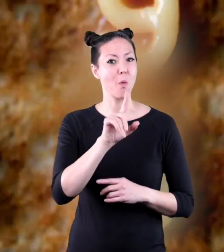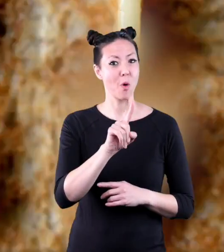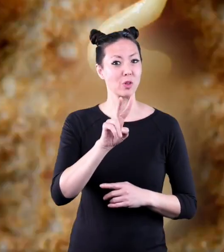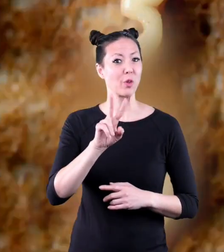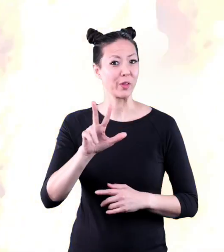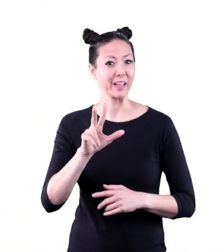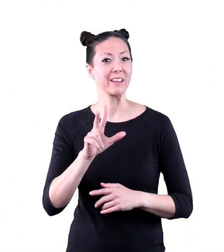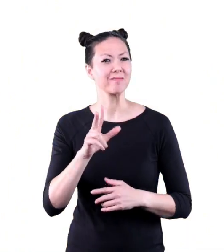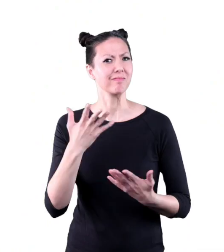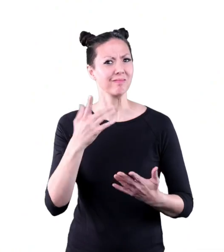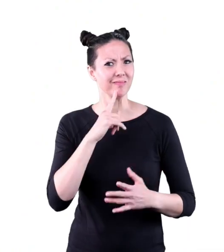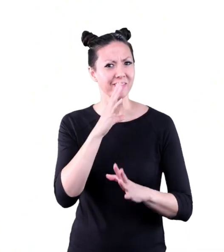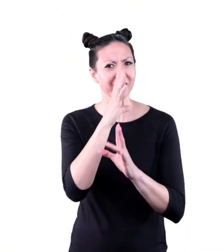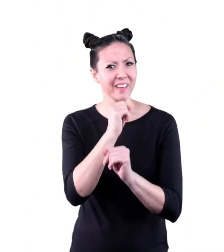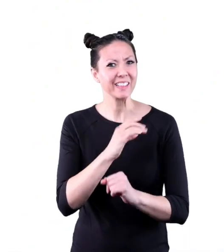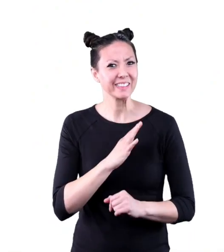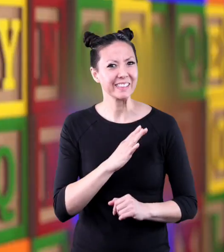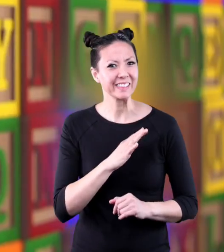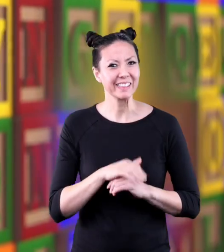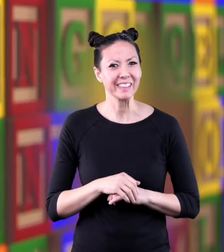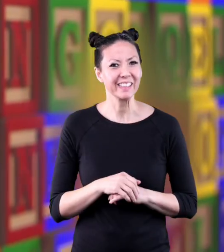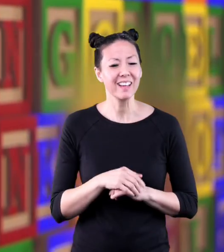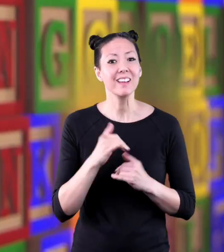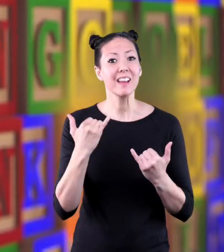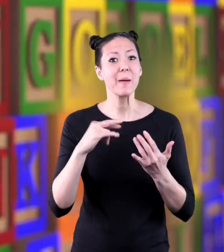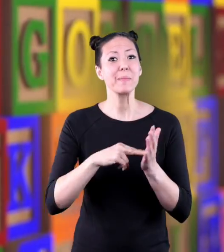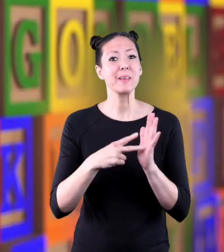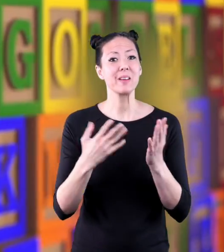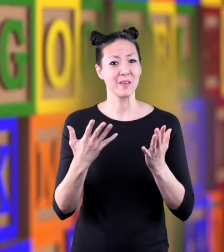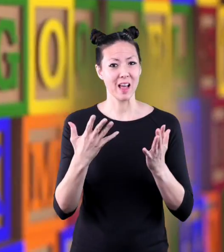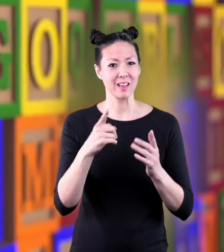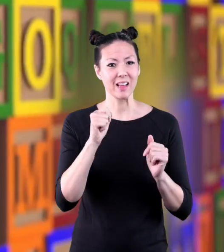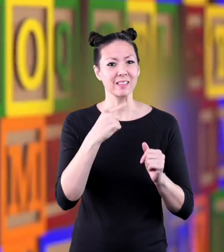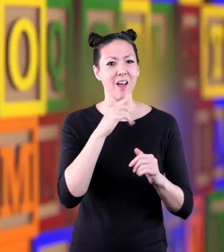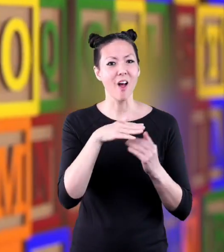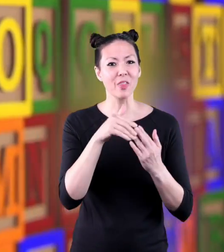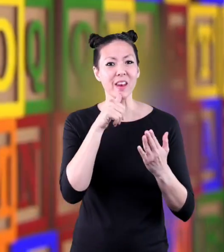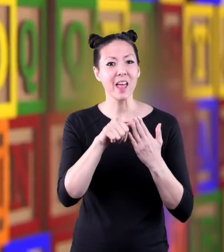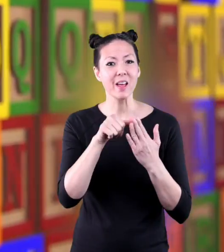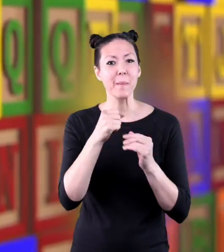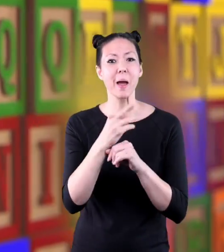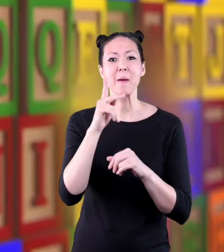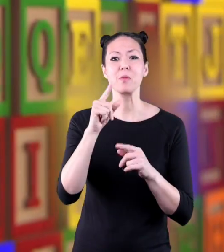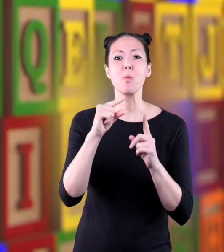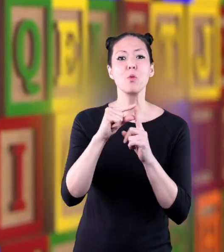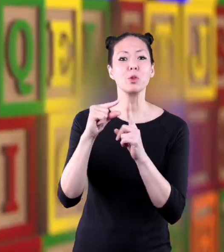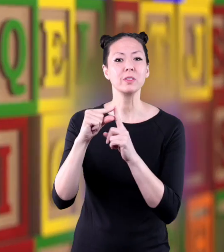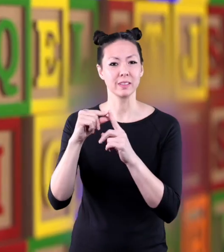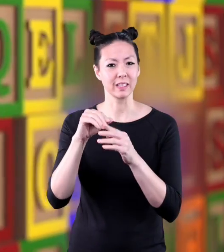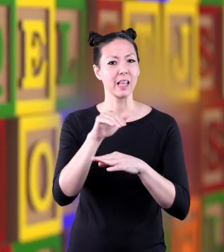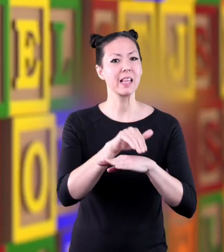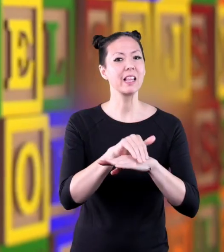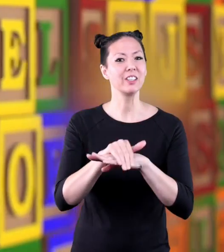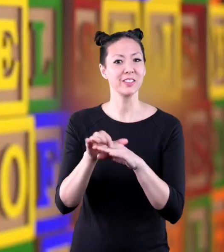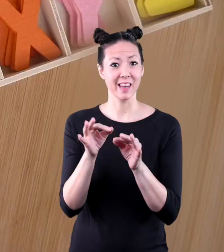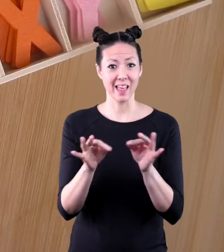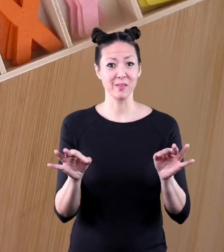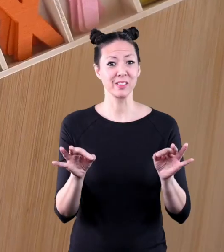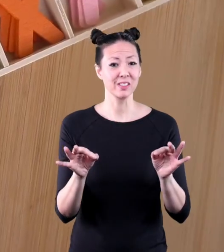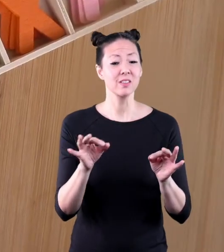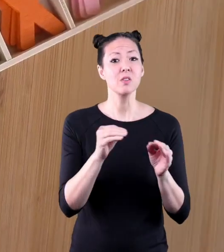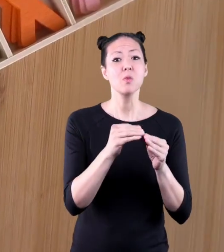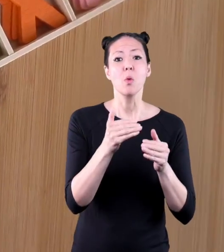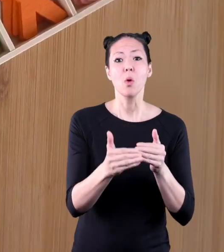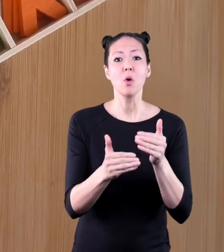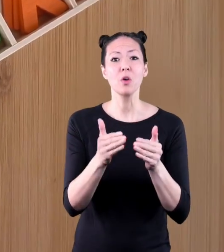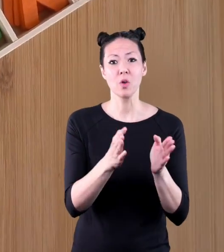2, 3s, which is fantastic. That means you can say all the letters that make up all the words in the English language, in the